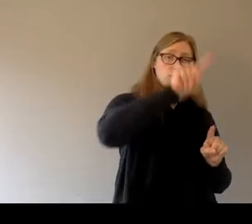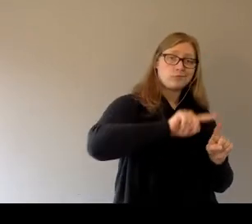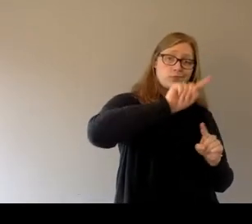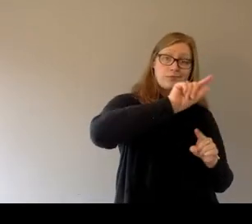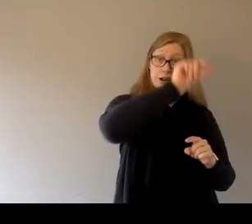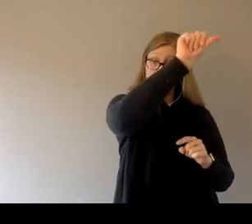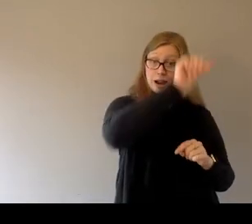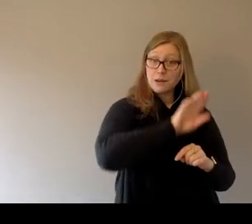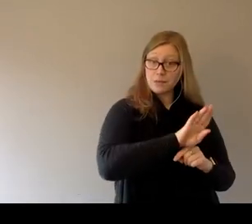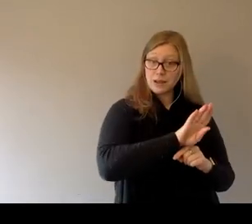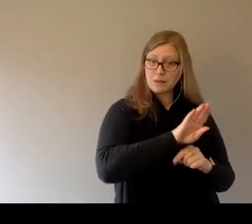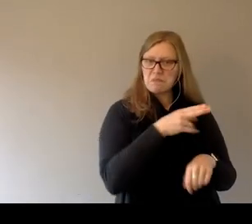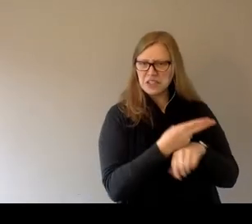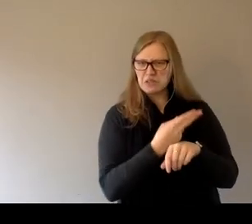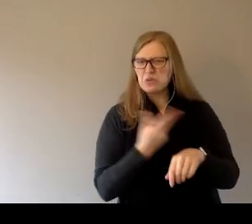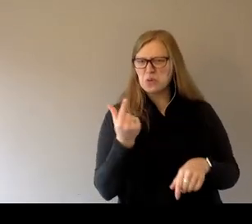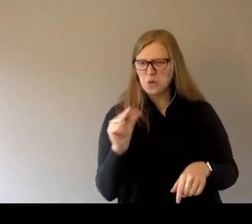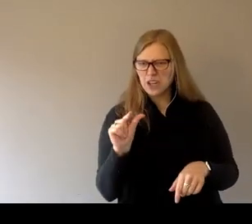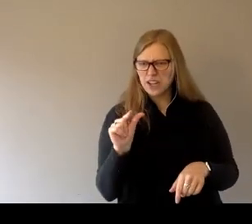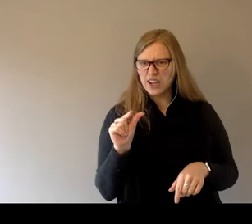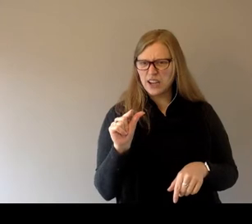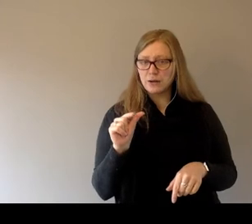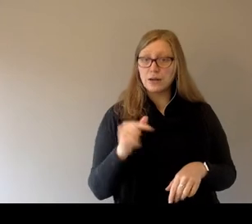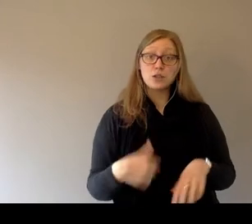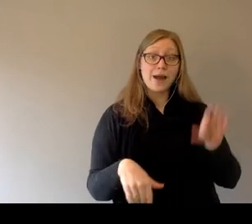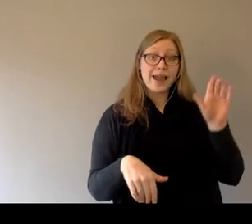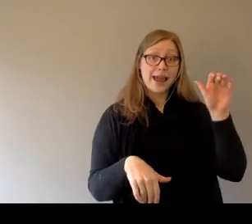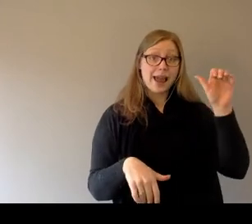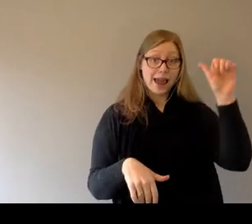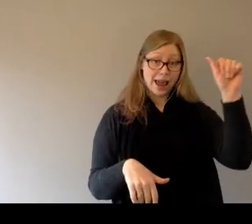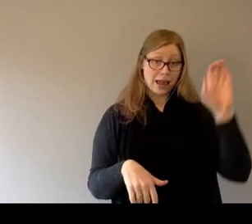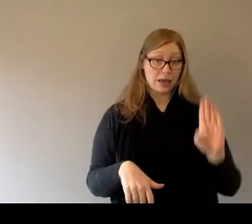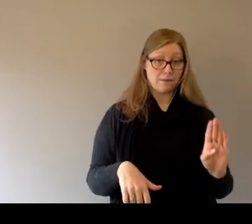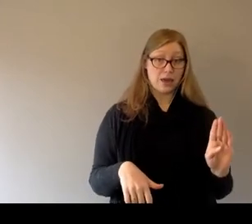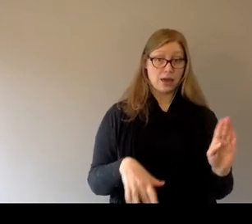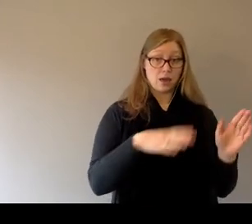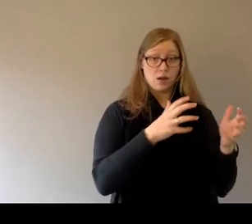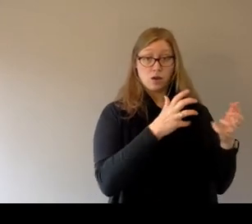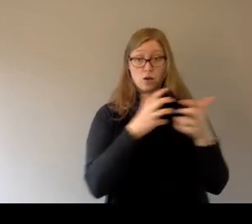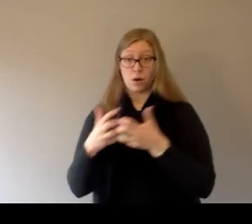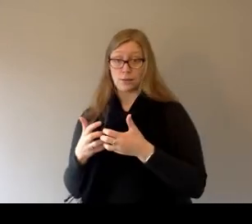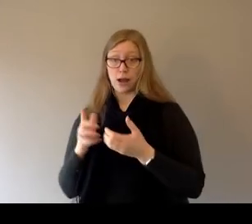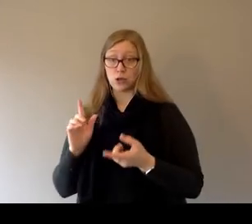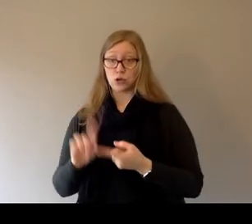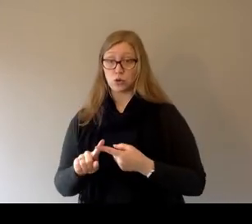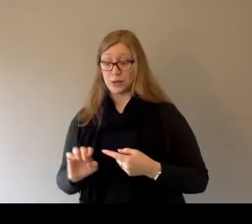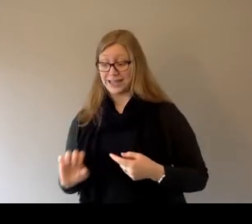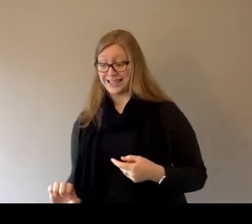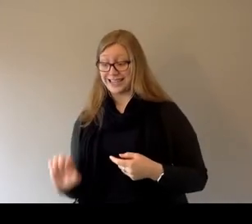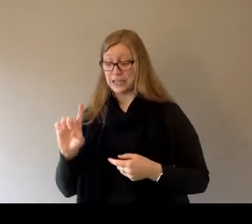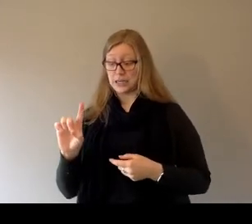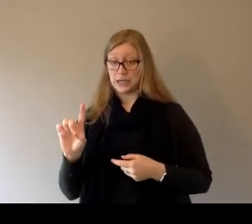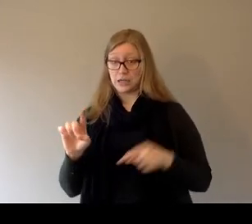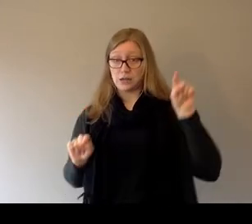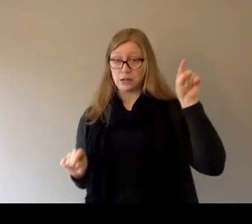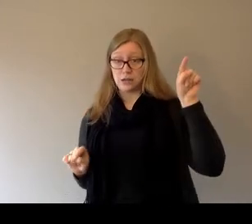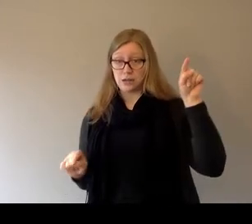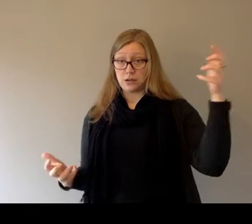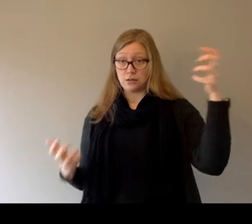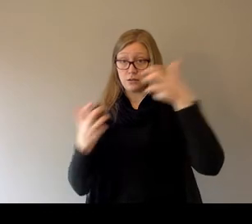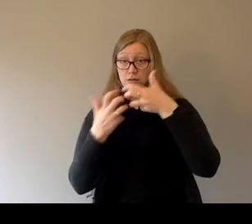green? So AB is going to correspond to ED. So AB